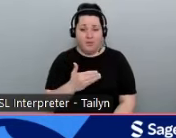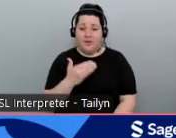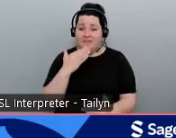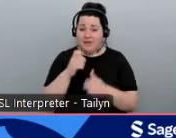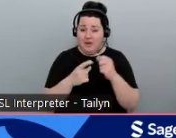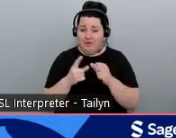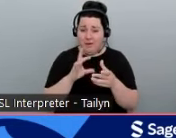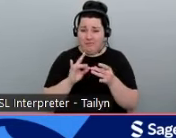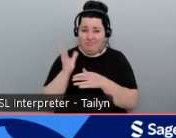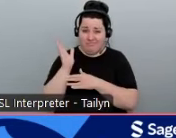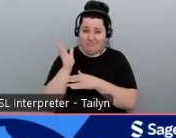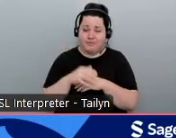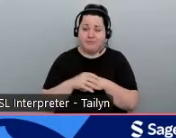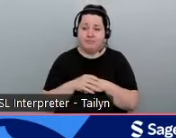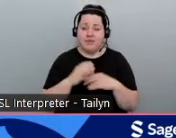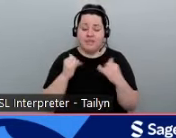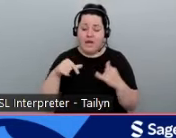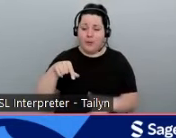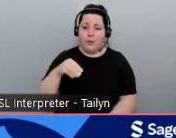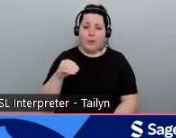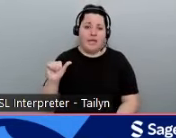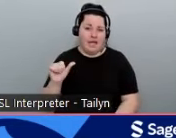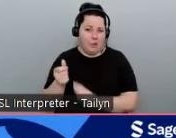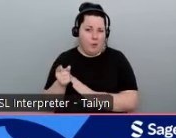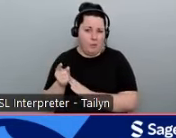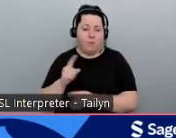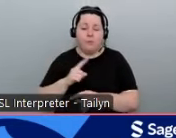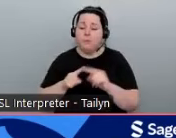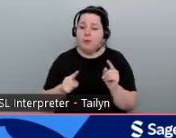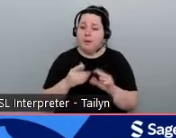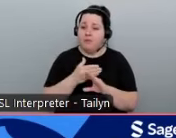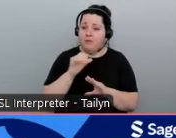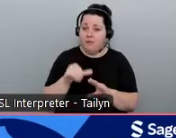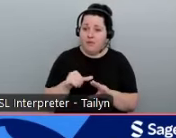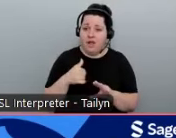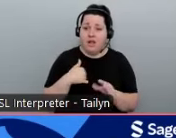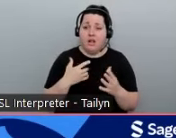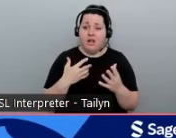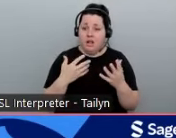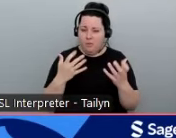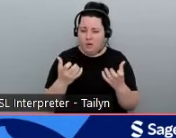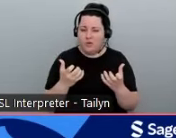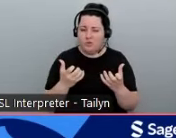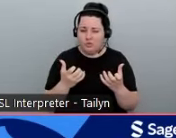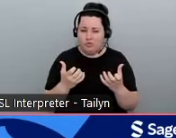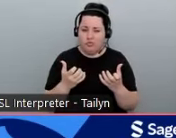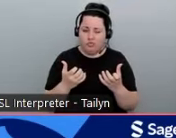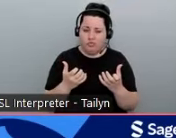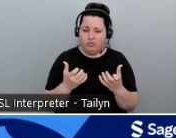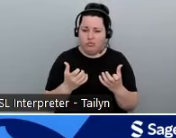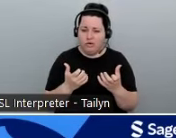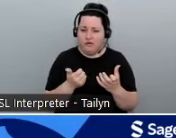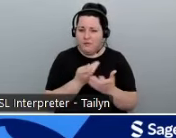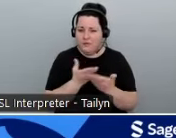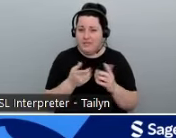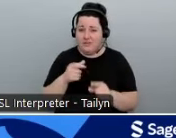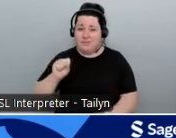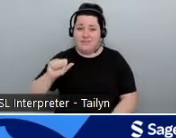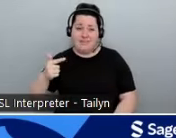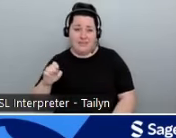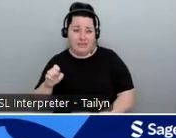spoke. We're going to go into the Q&A in a moment, but before we do, I wanted to flag a few things from the Sage side. We